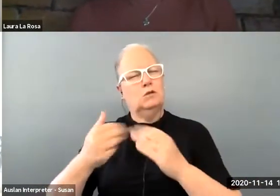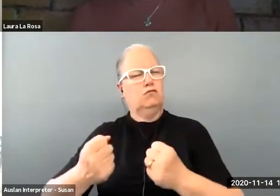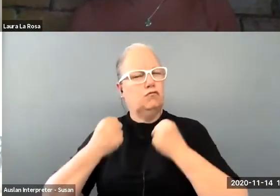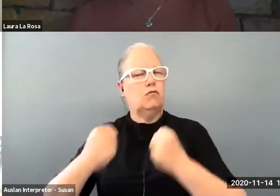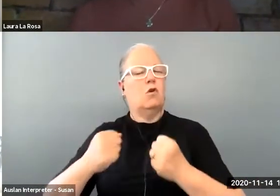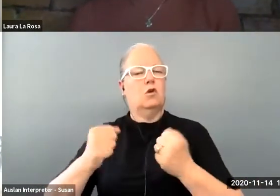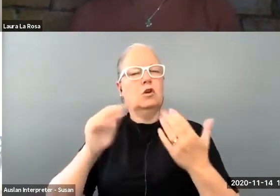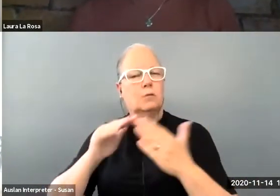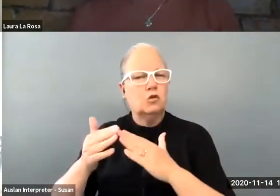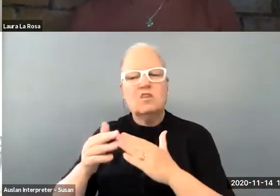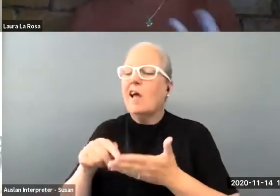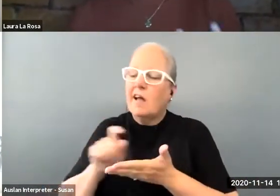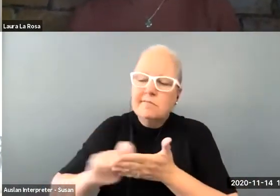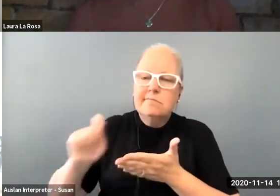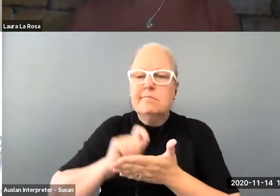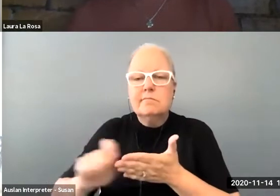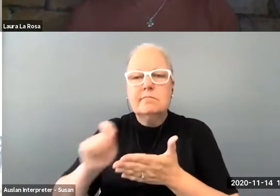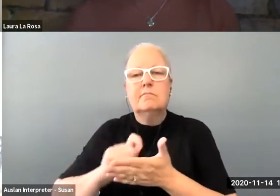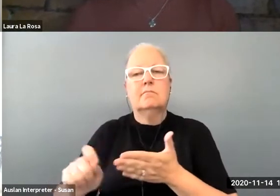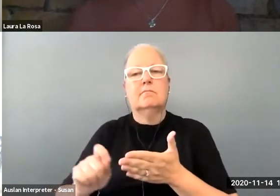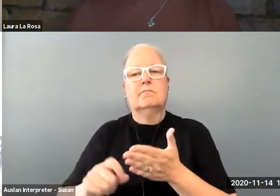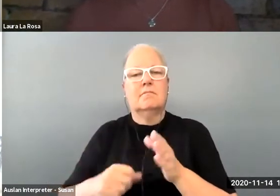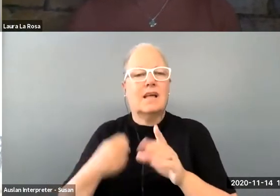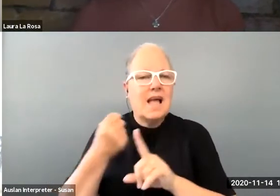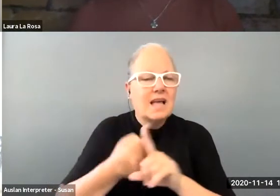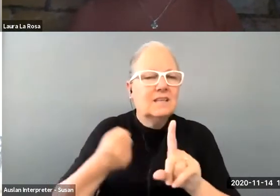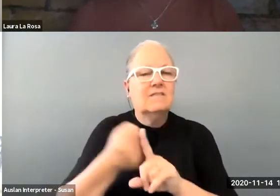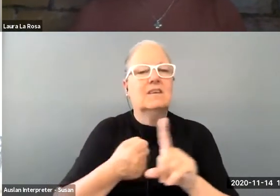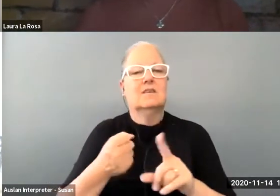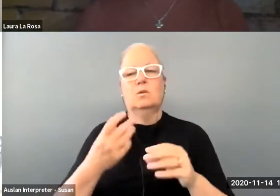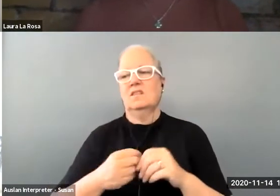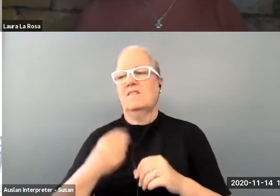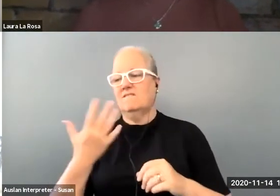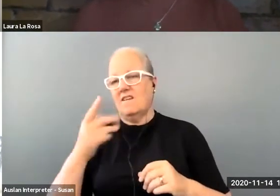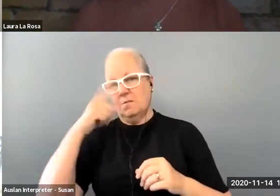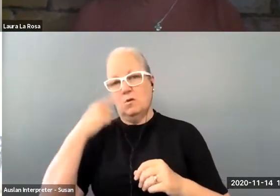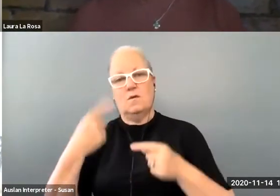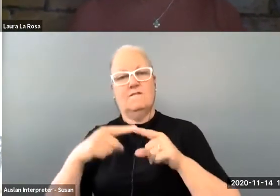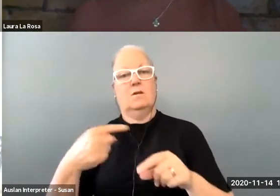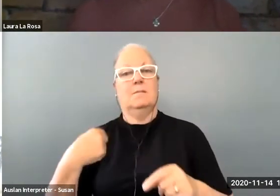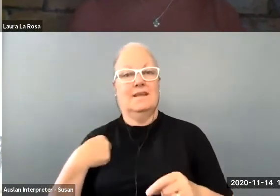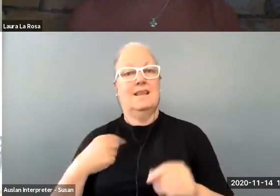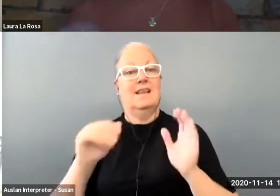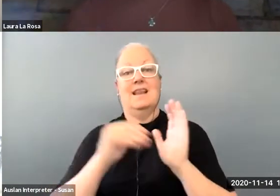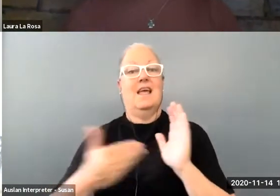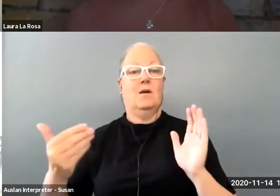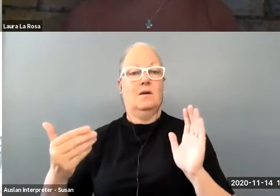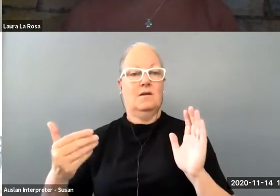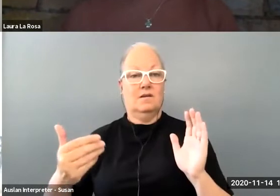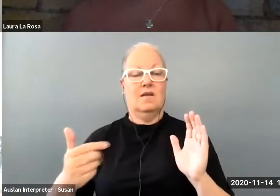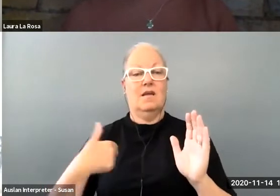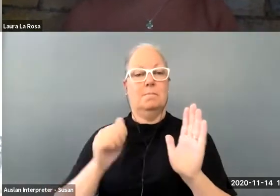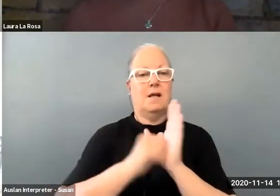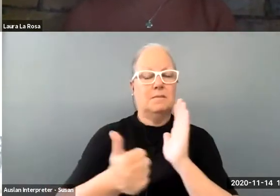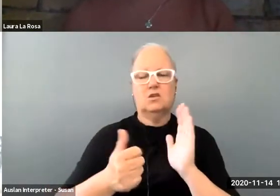of writer, activist with maybe 5 followers to suddenly, you know, I was getting published and